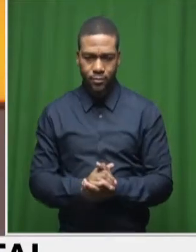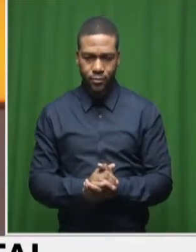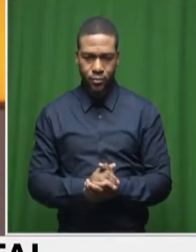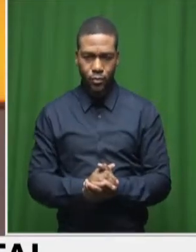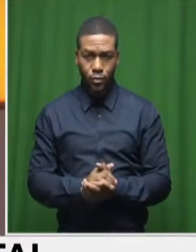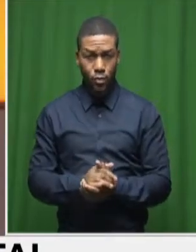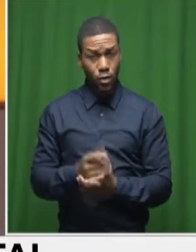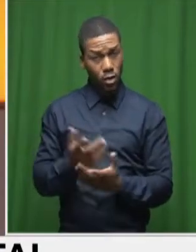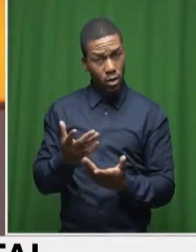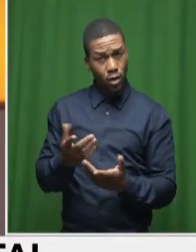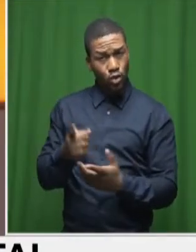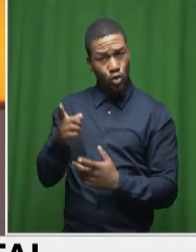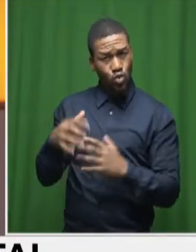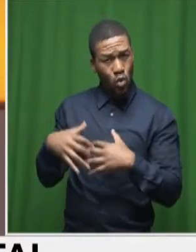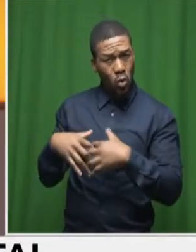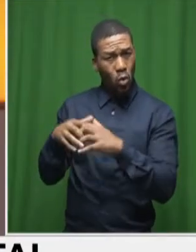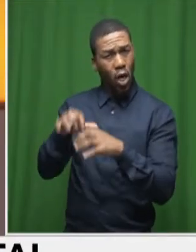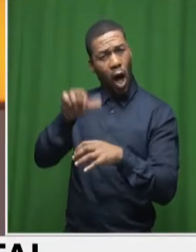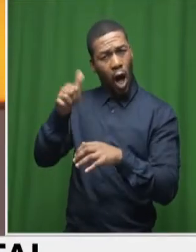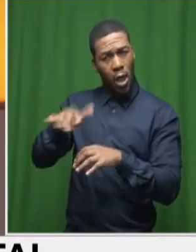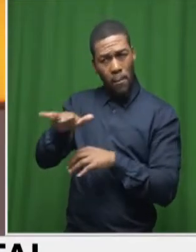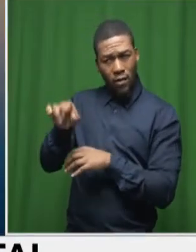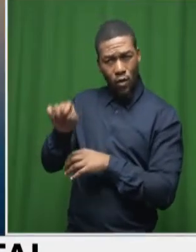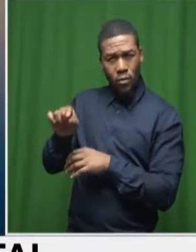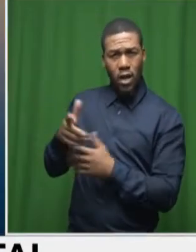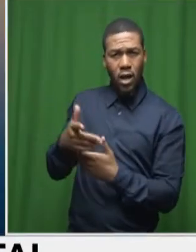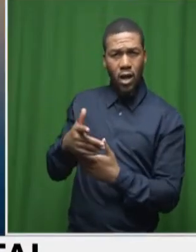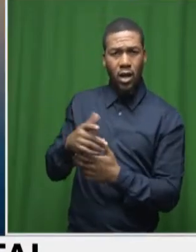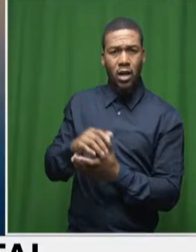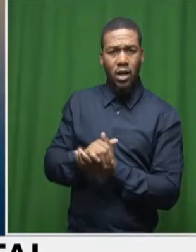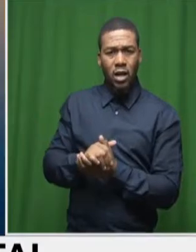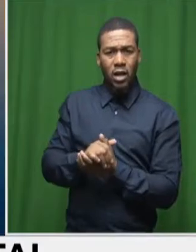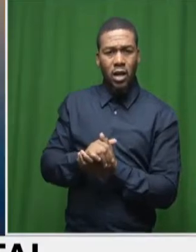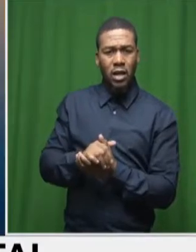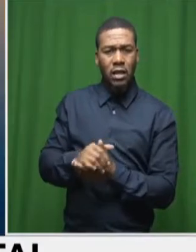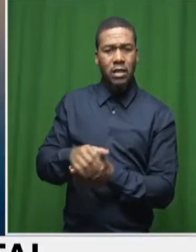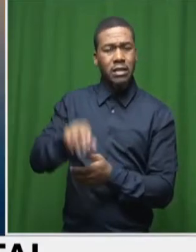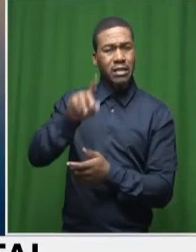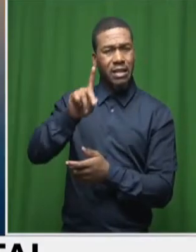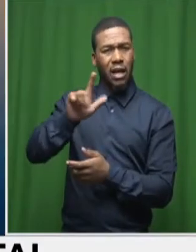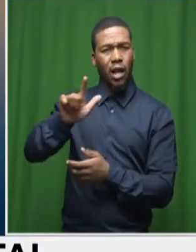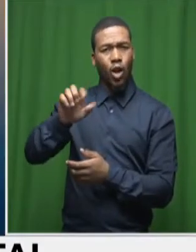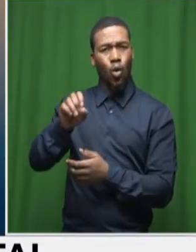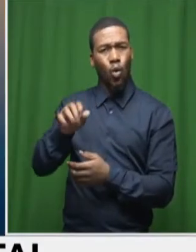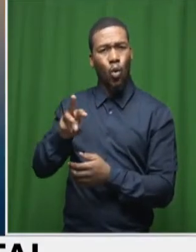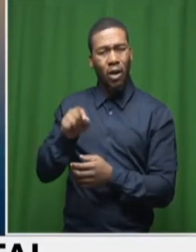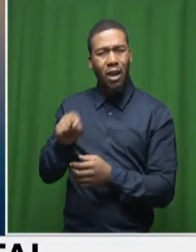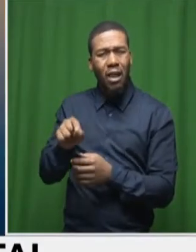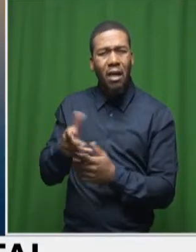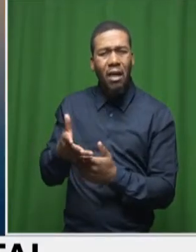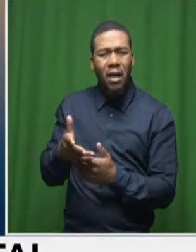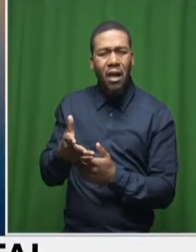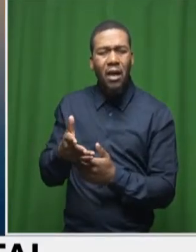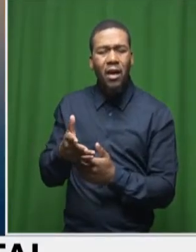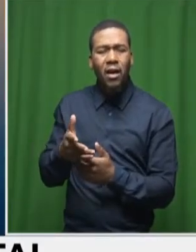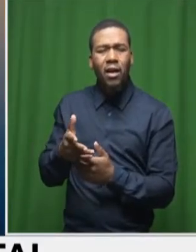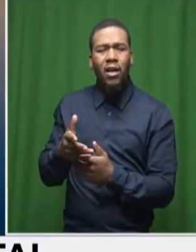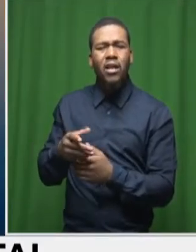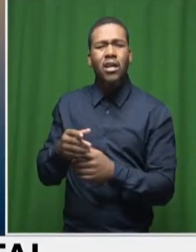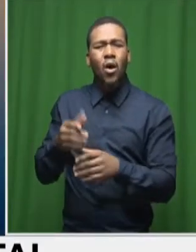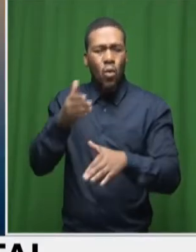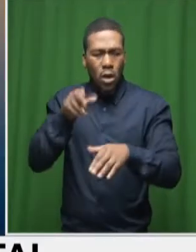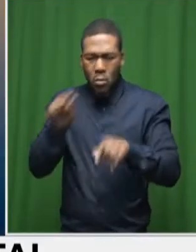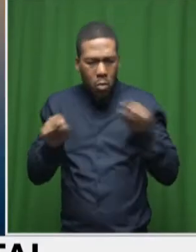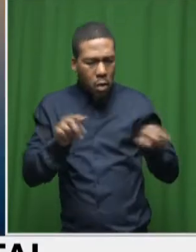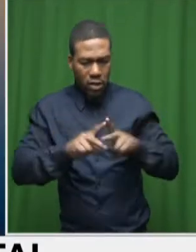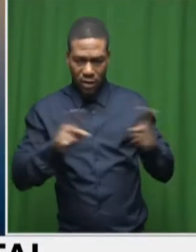how does it differ from the Syafunda platform? So the Kelo learning platform is focused on the books, essentially. So Syafunda was mostly focusing on creating